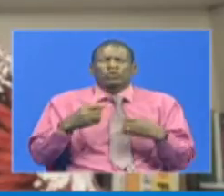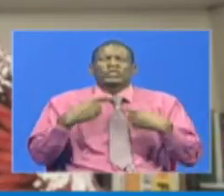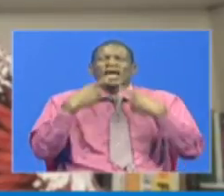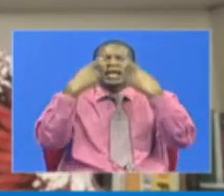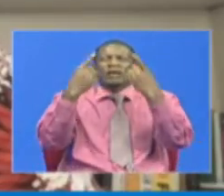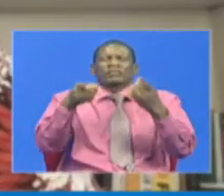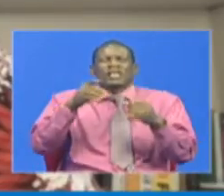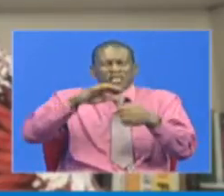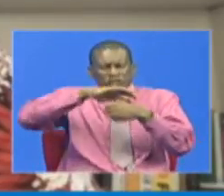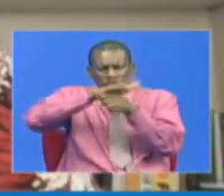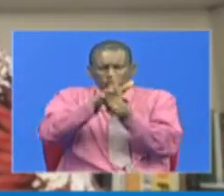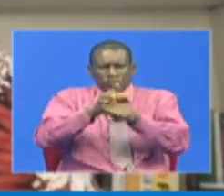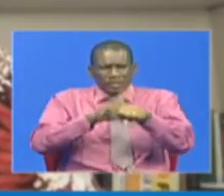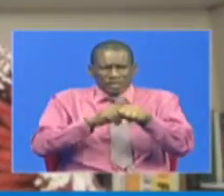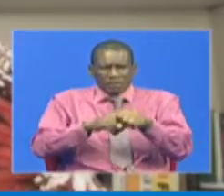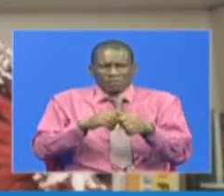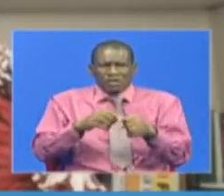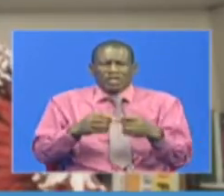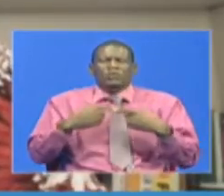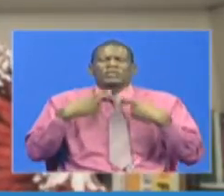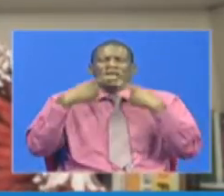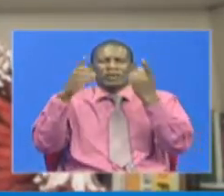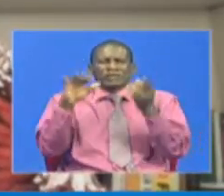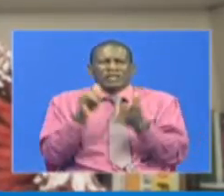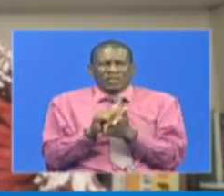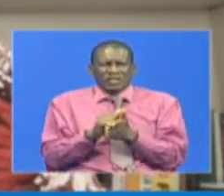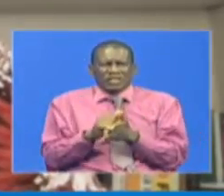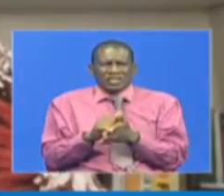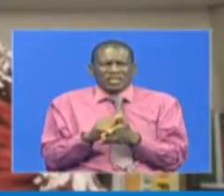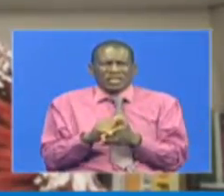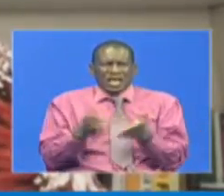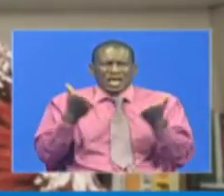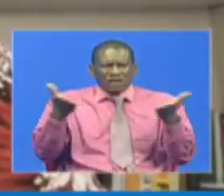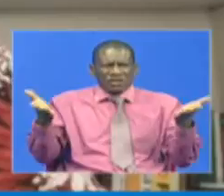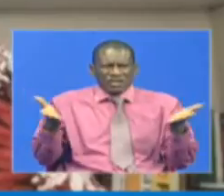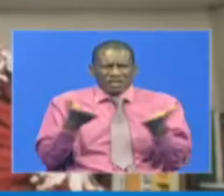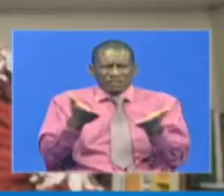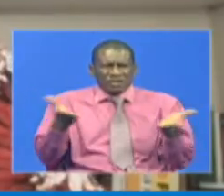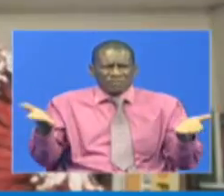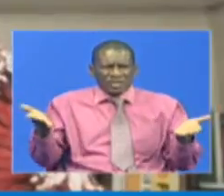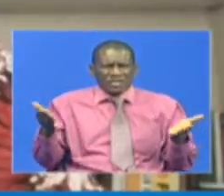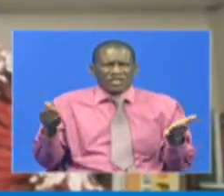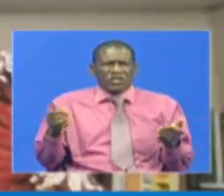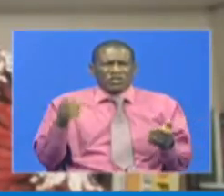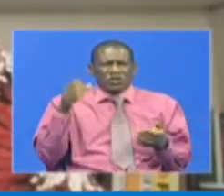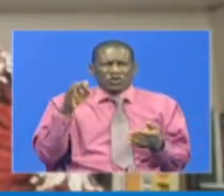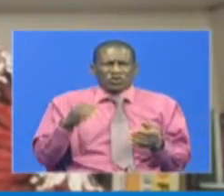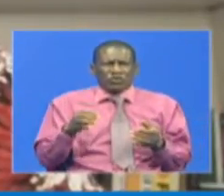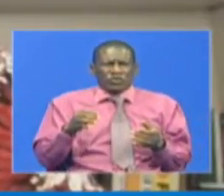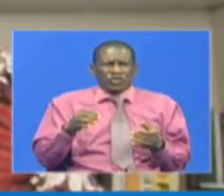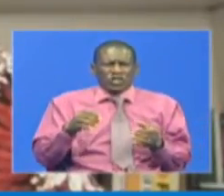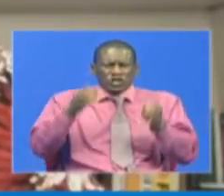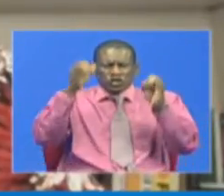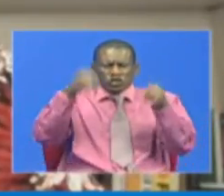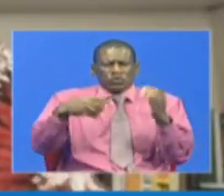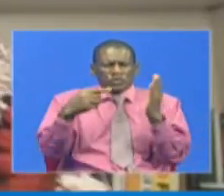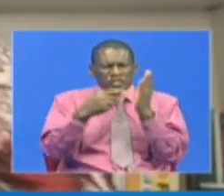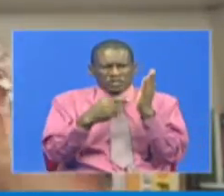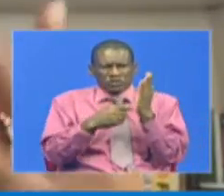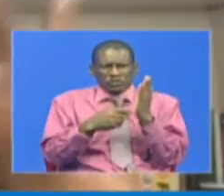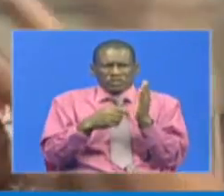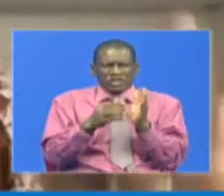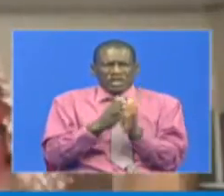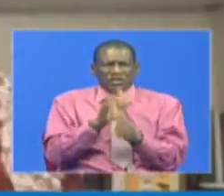COVID crisis was the announcement of availability of the Loon technology and the use